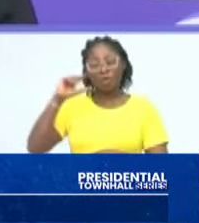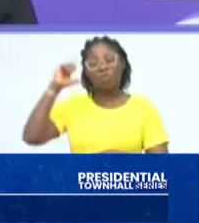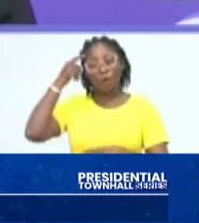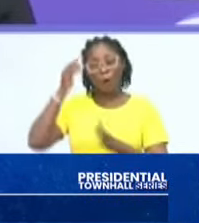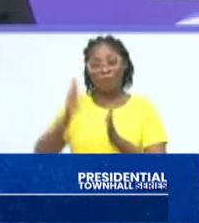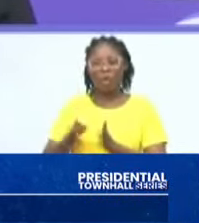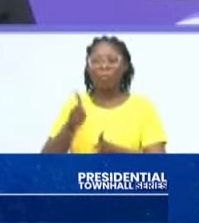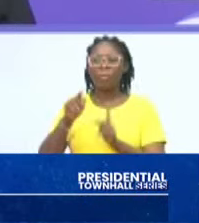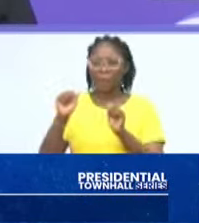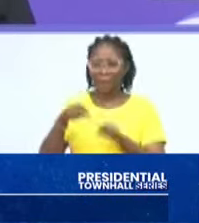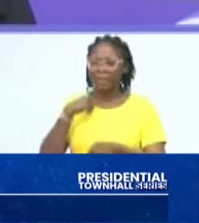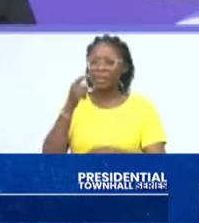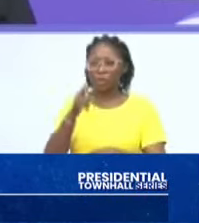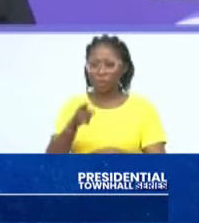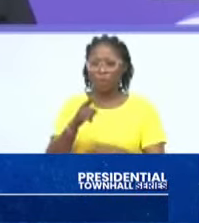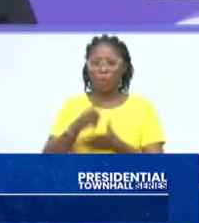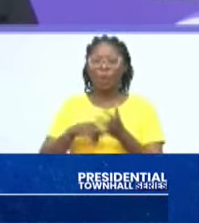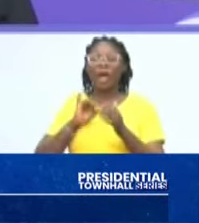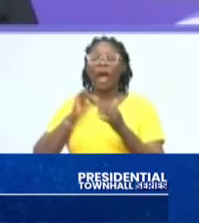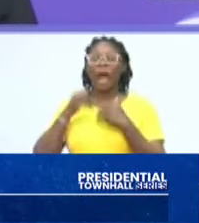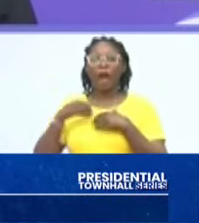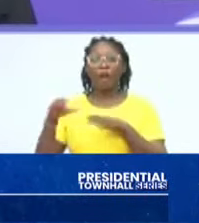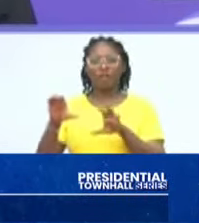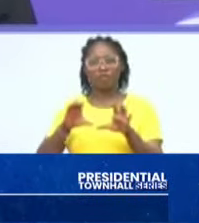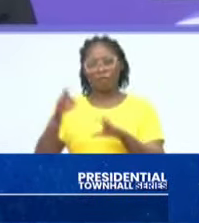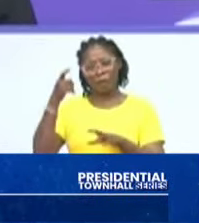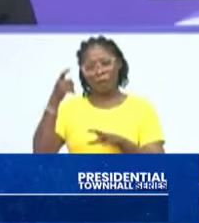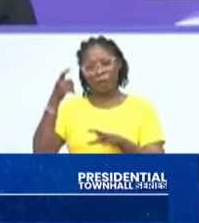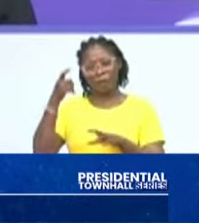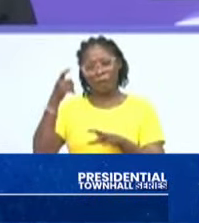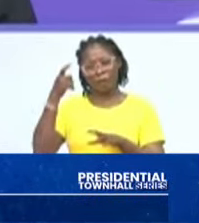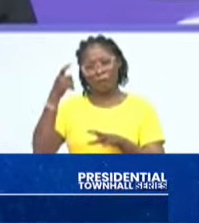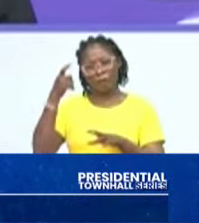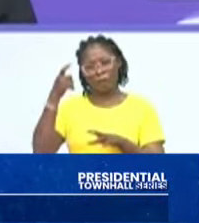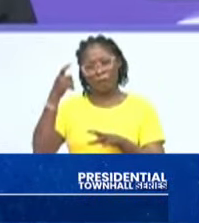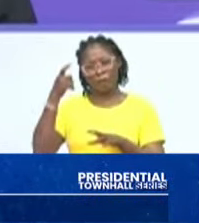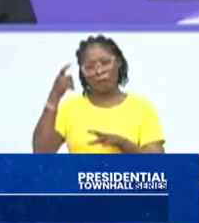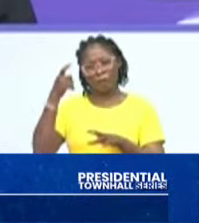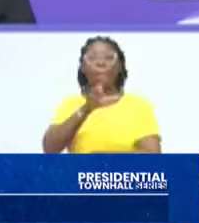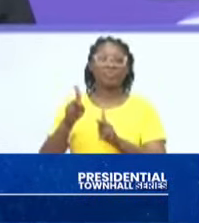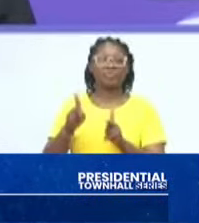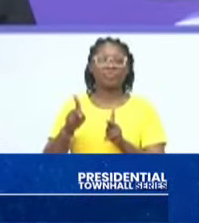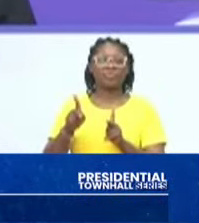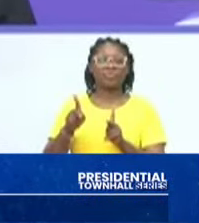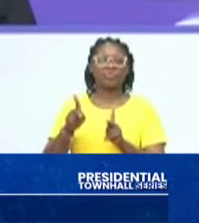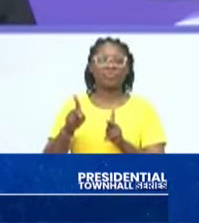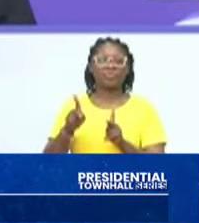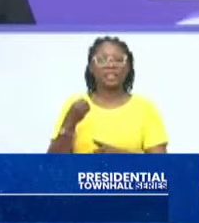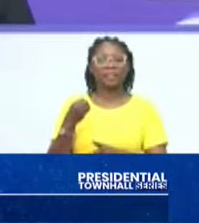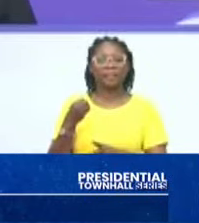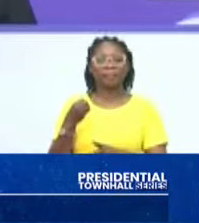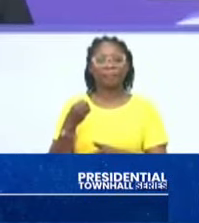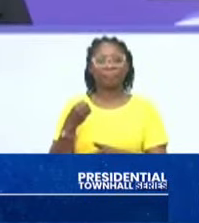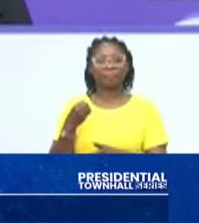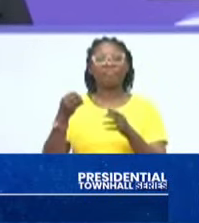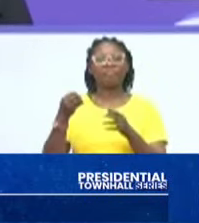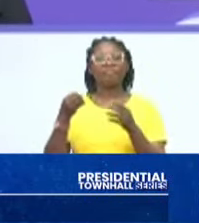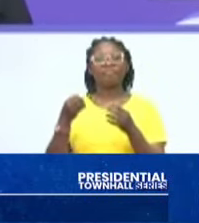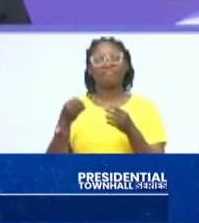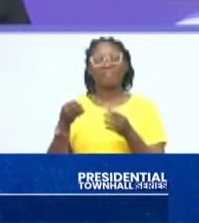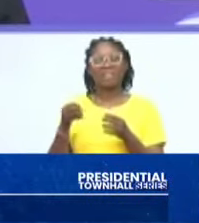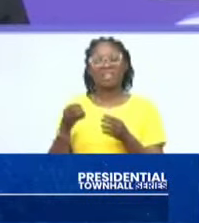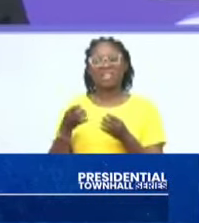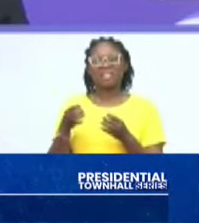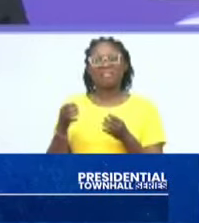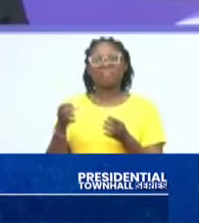you about what I was able to do for the police people and had even